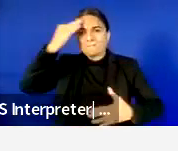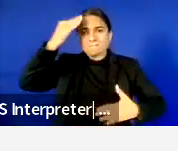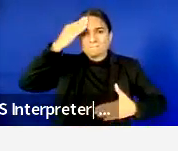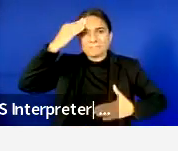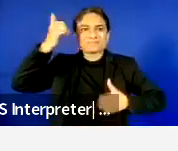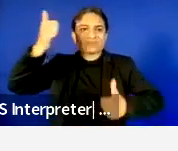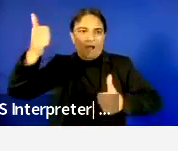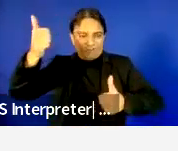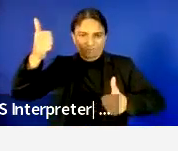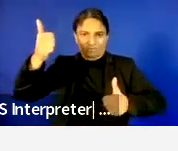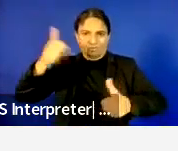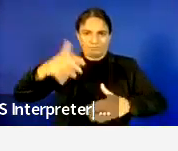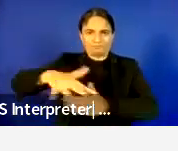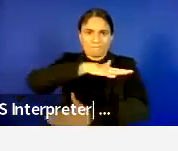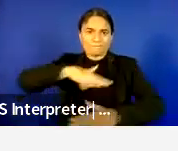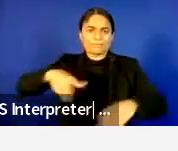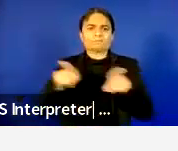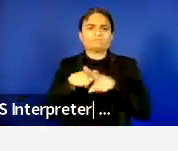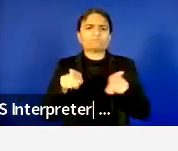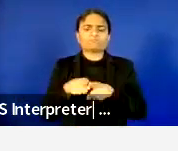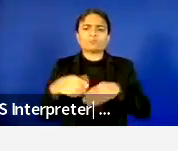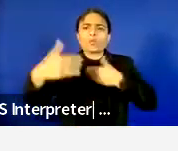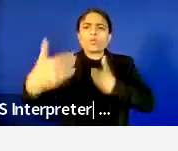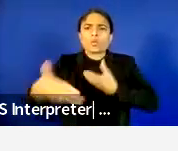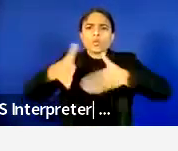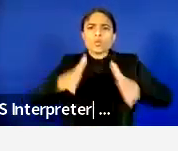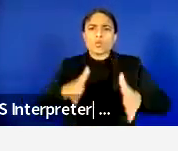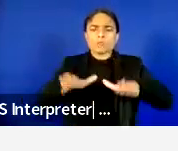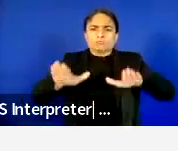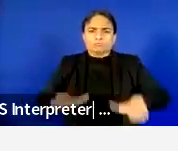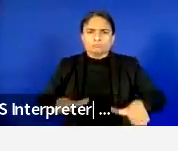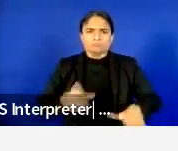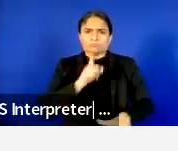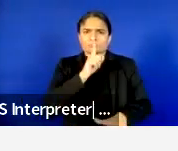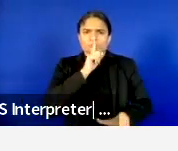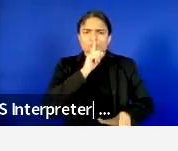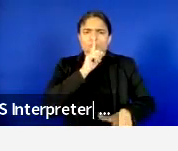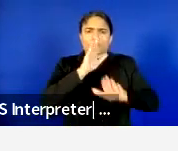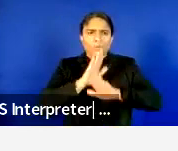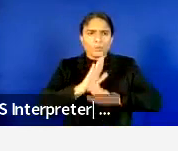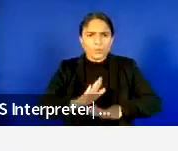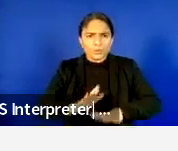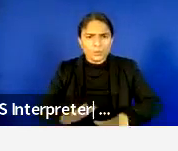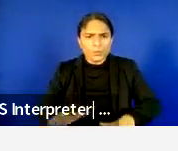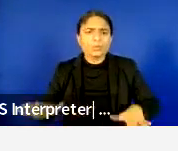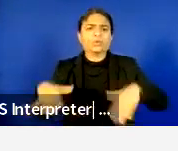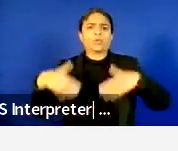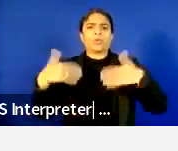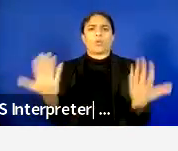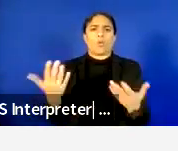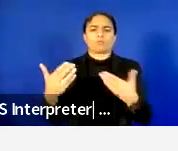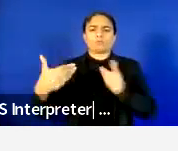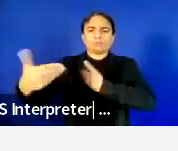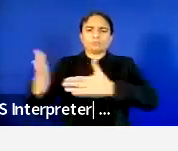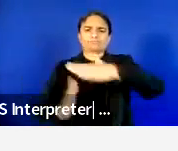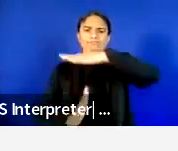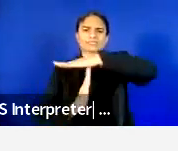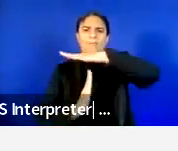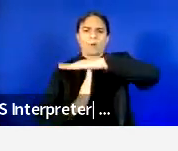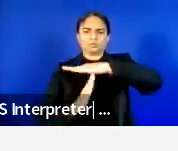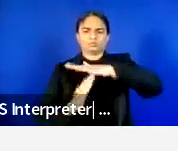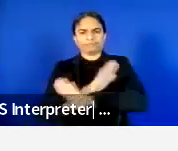this kind of conferences of 6,000 people, like, you need some time to relax, to chill